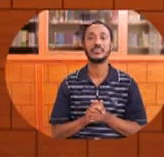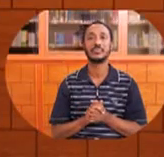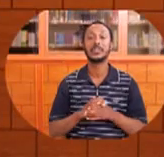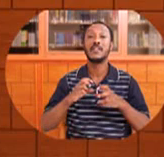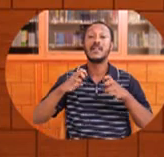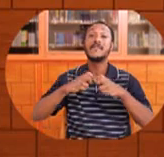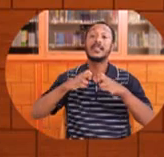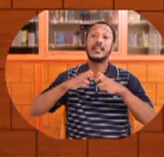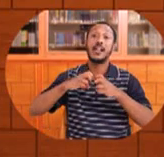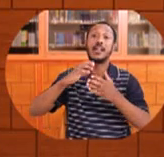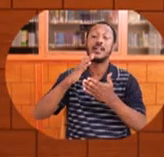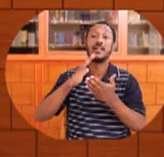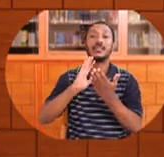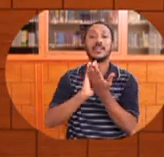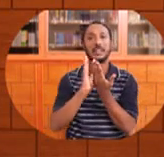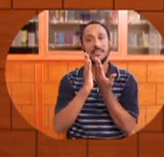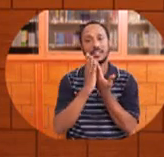chemical treatment,